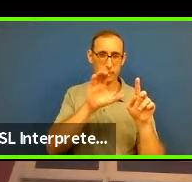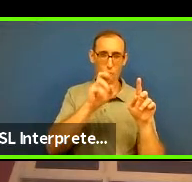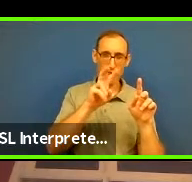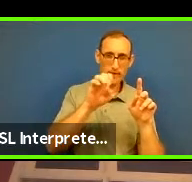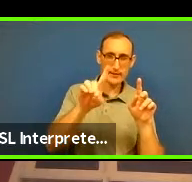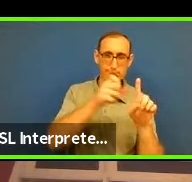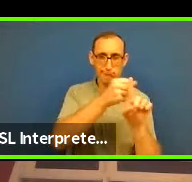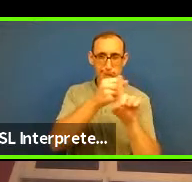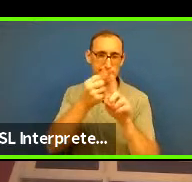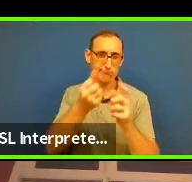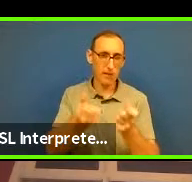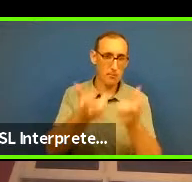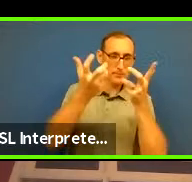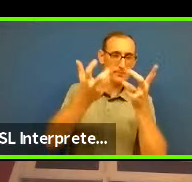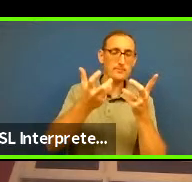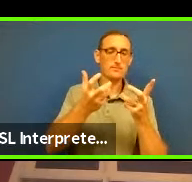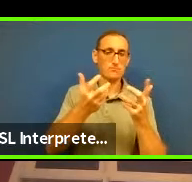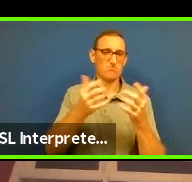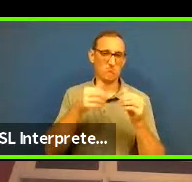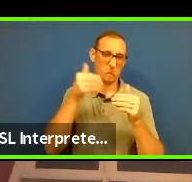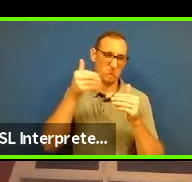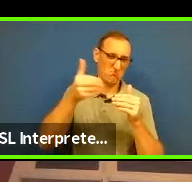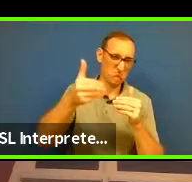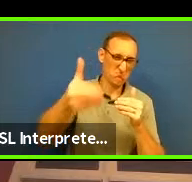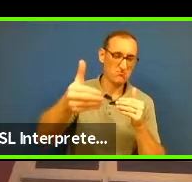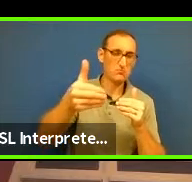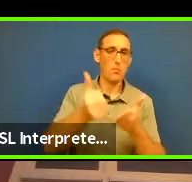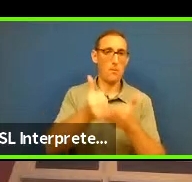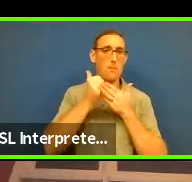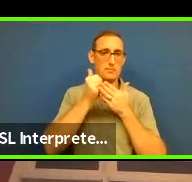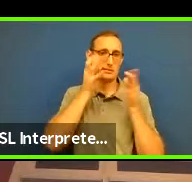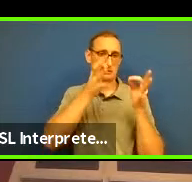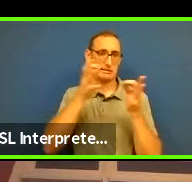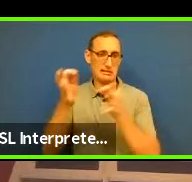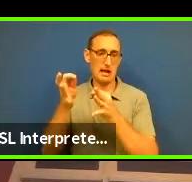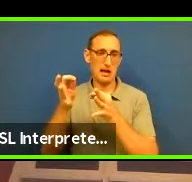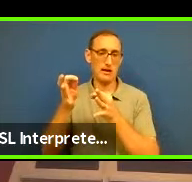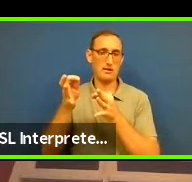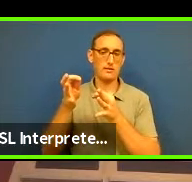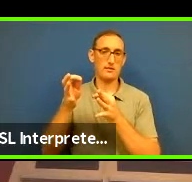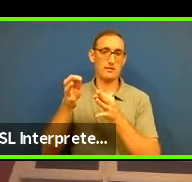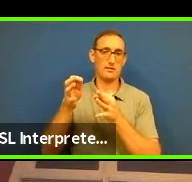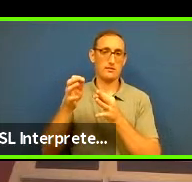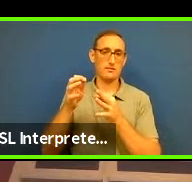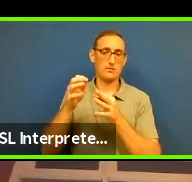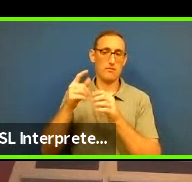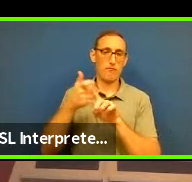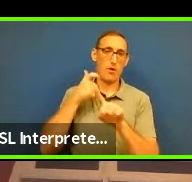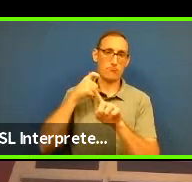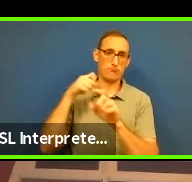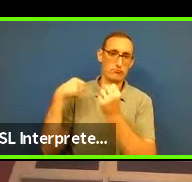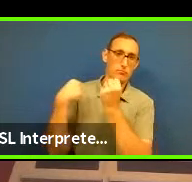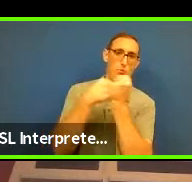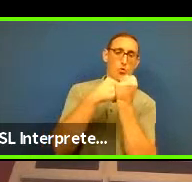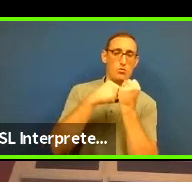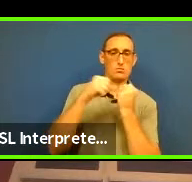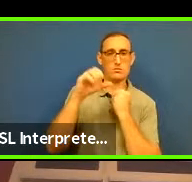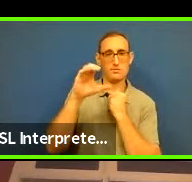that we can continue to make decisions that are guided by public health as we move forward.